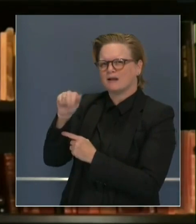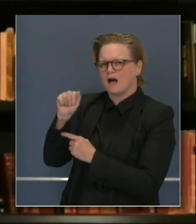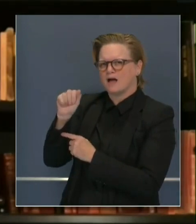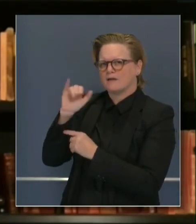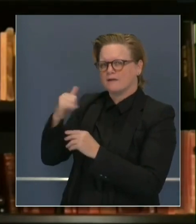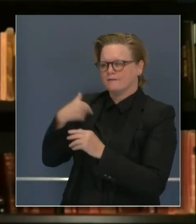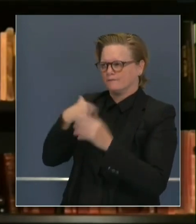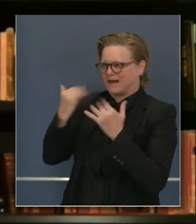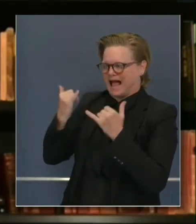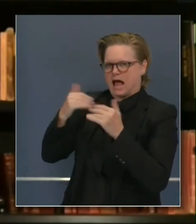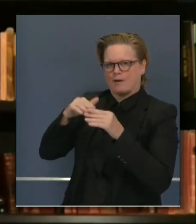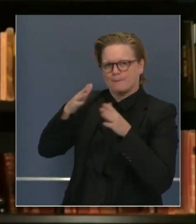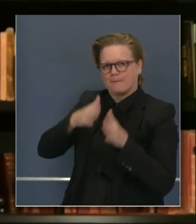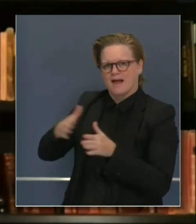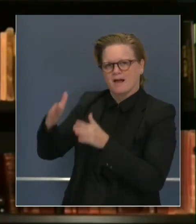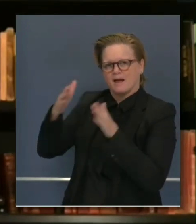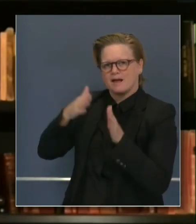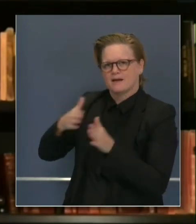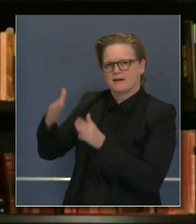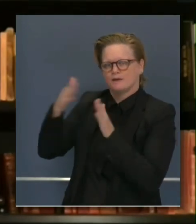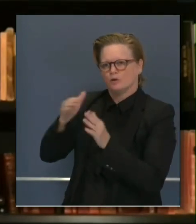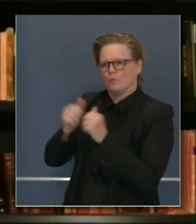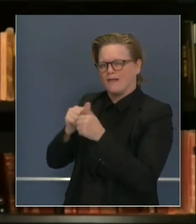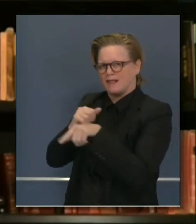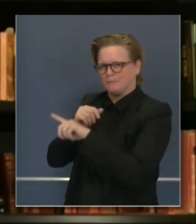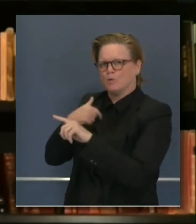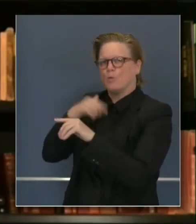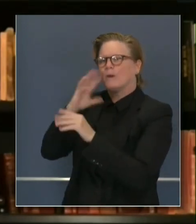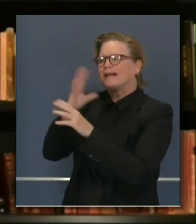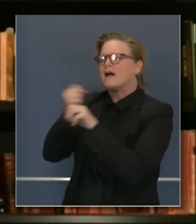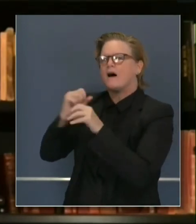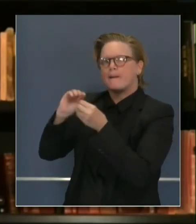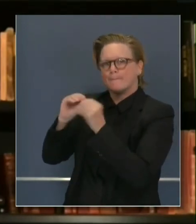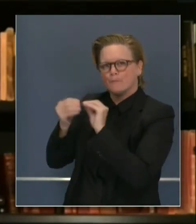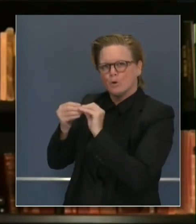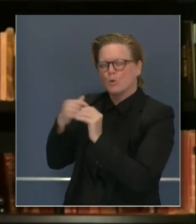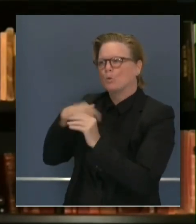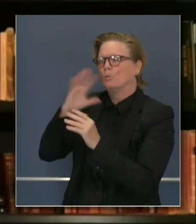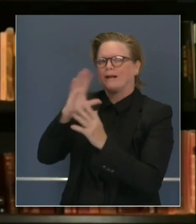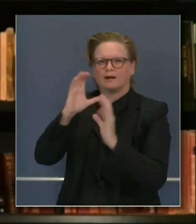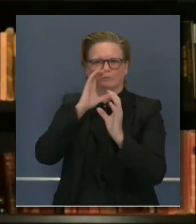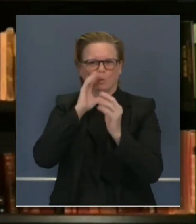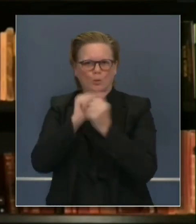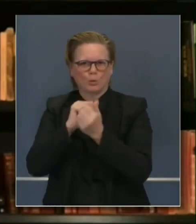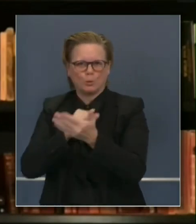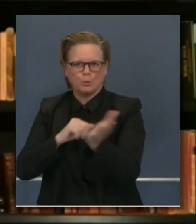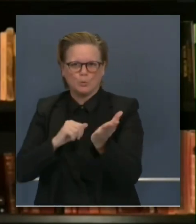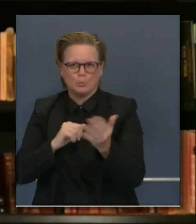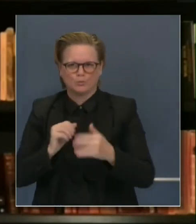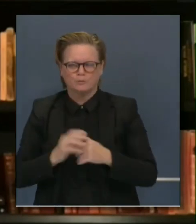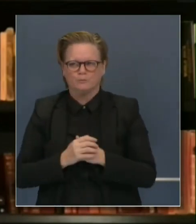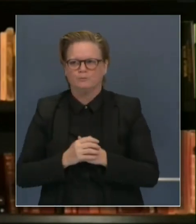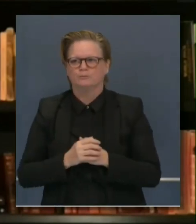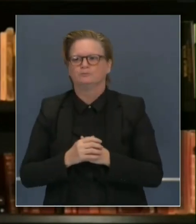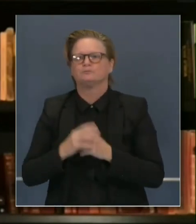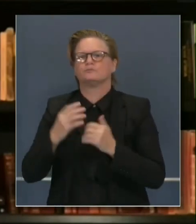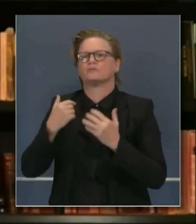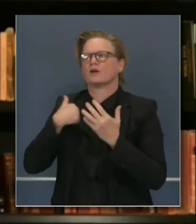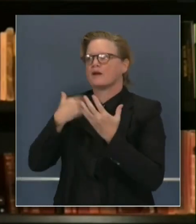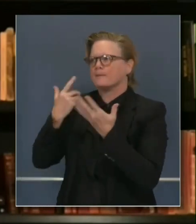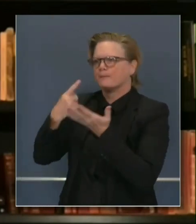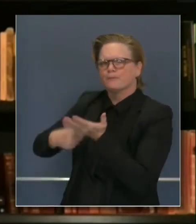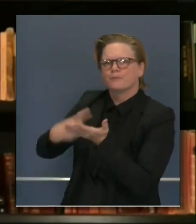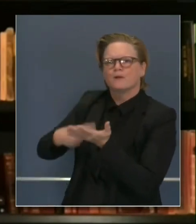more realistic numbers in the short term. Look, the issue of storage extends certainly in the